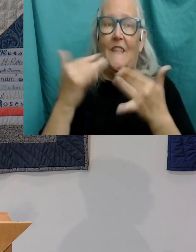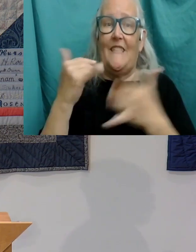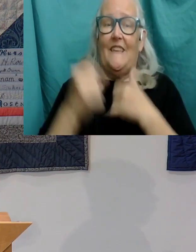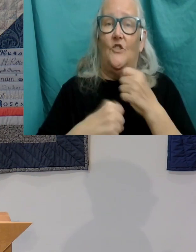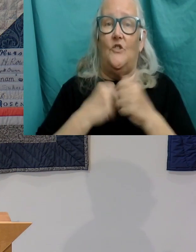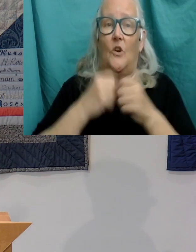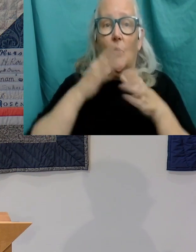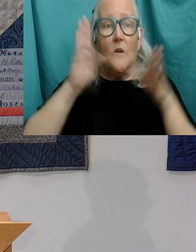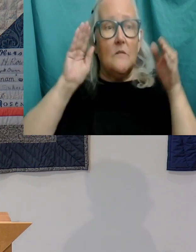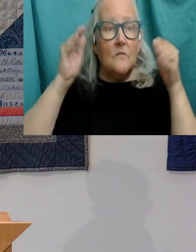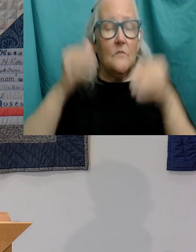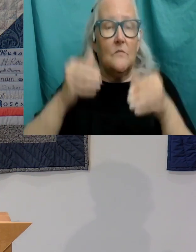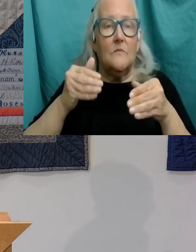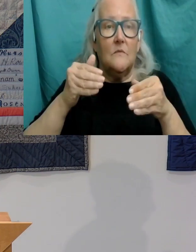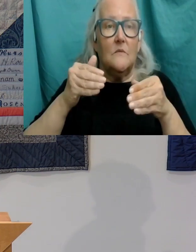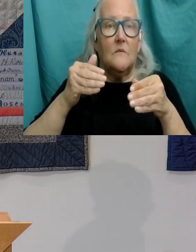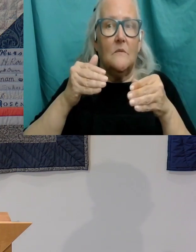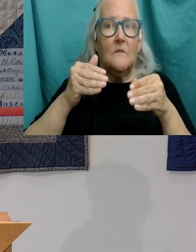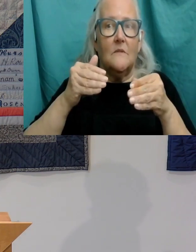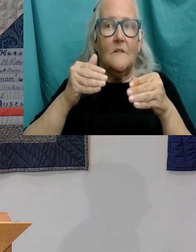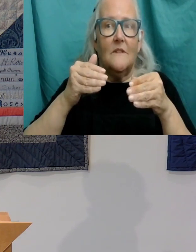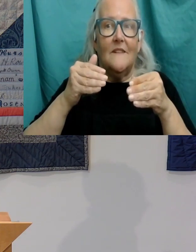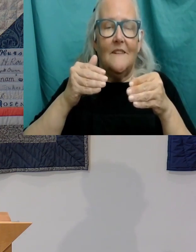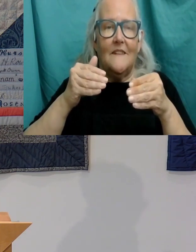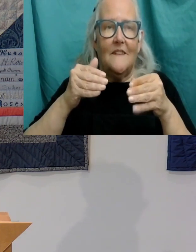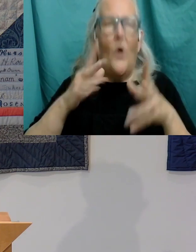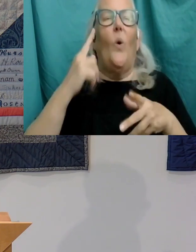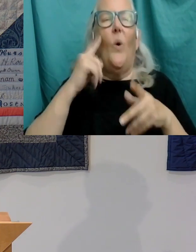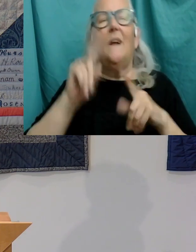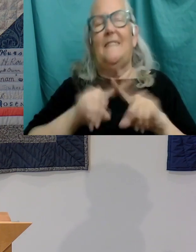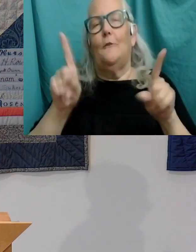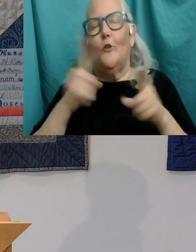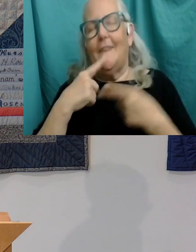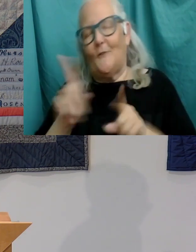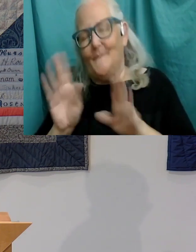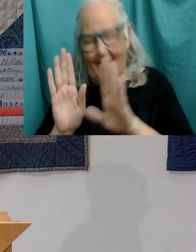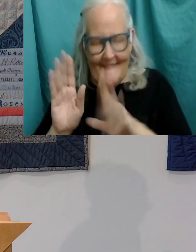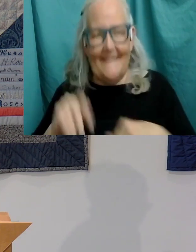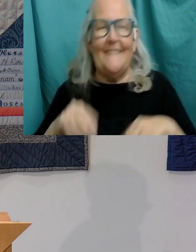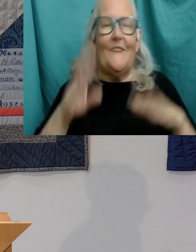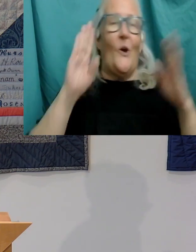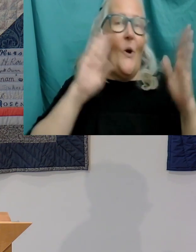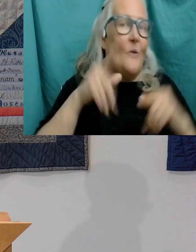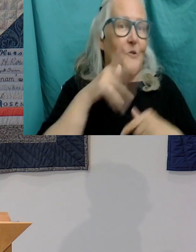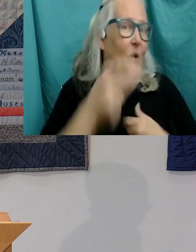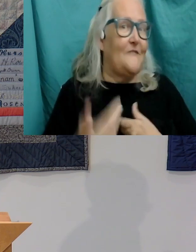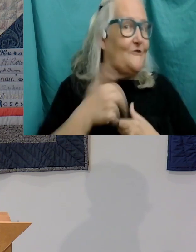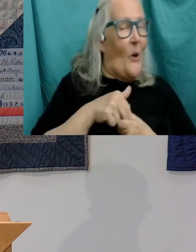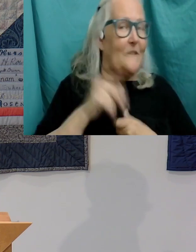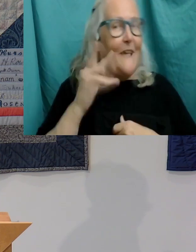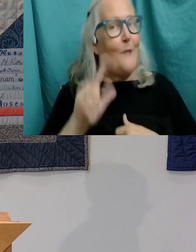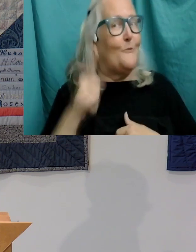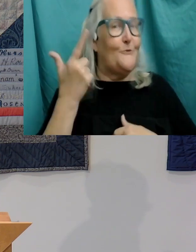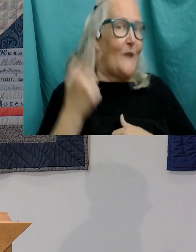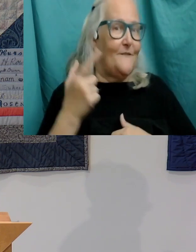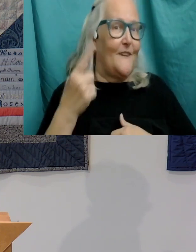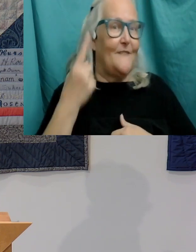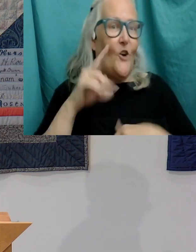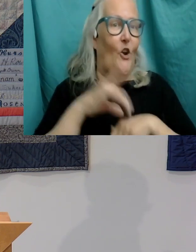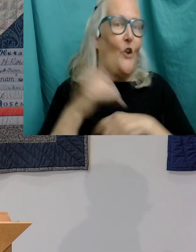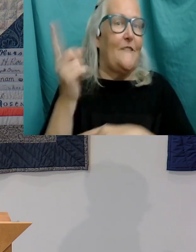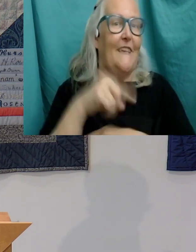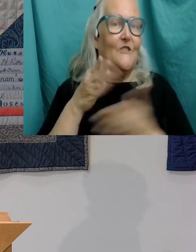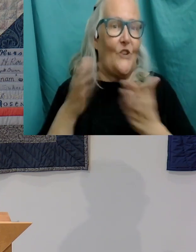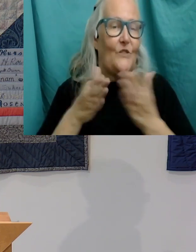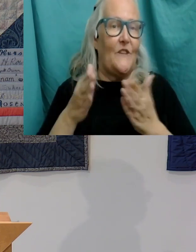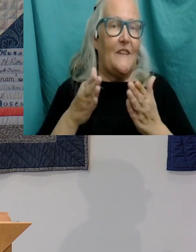is another announcement. We hope everyone will join us on Sunday, April 21st for the Earth Day service, which this